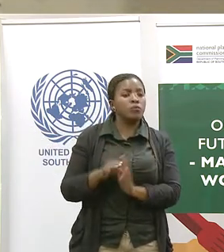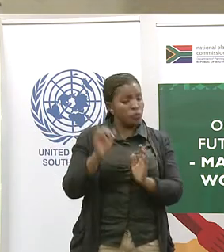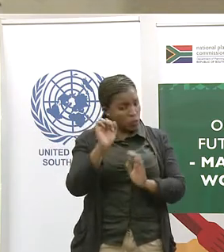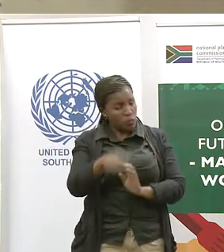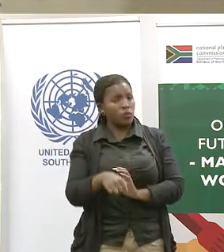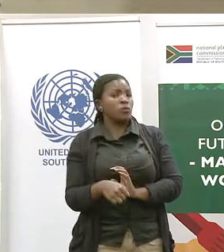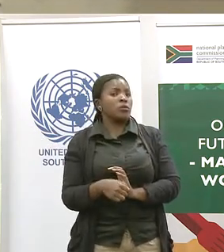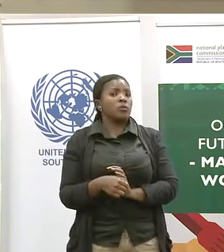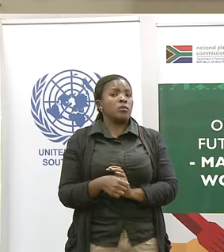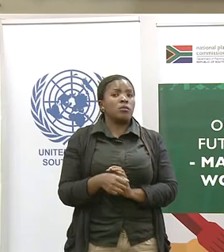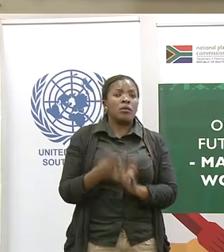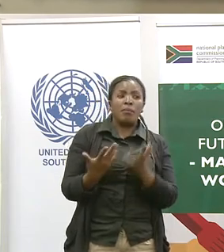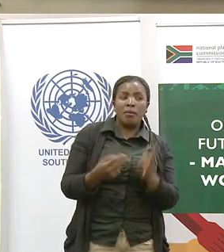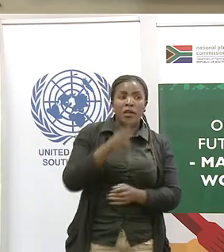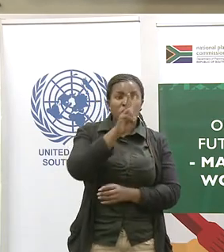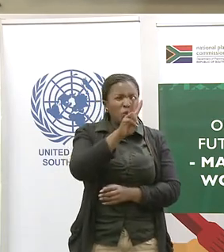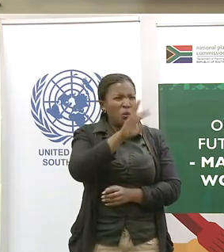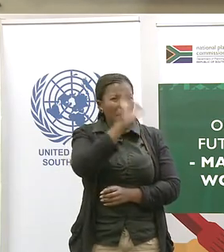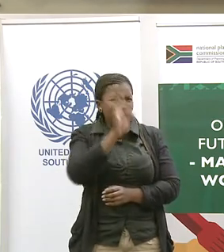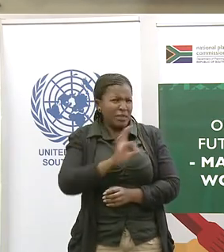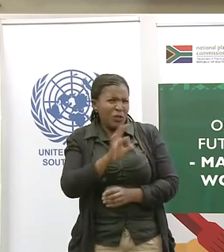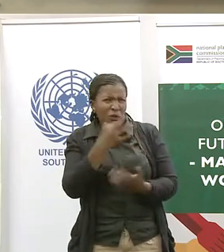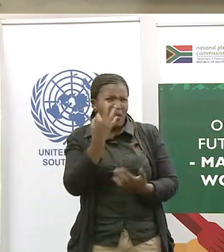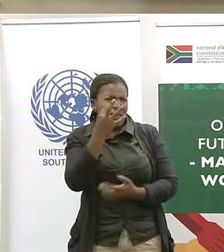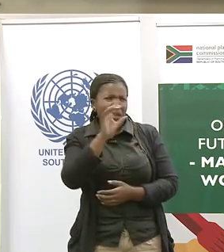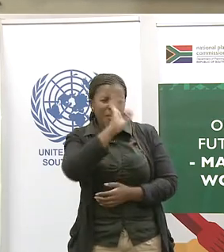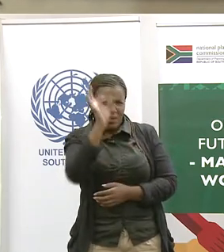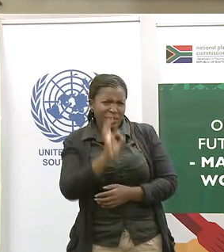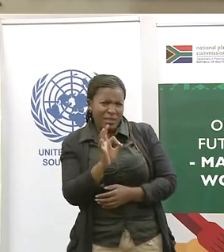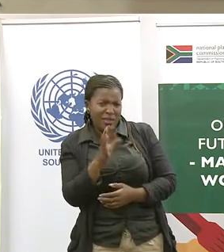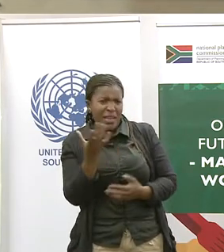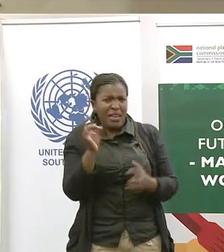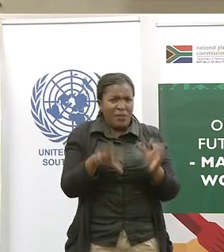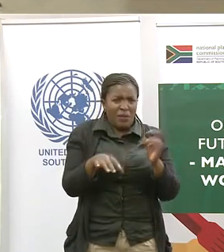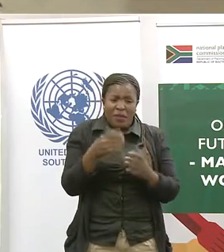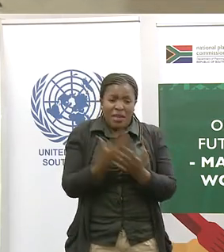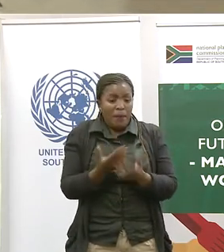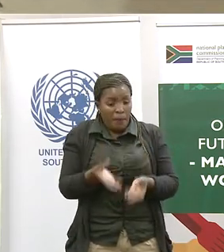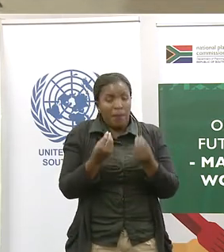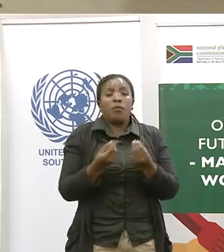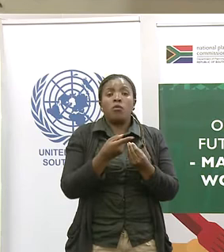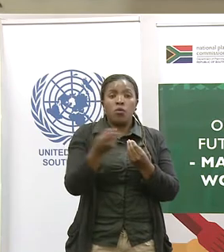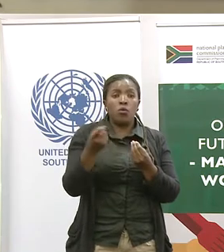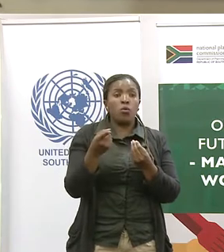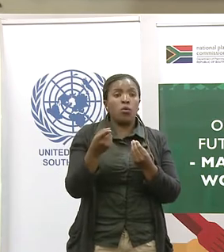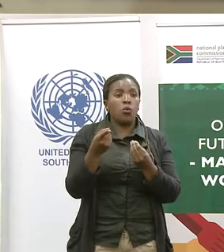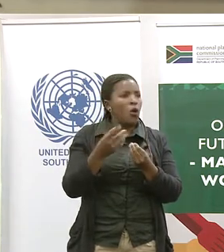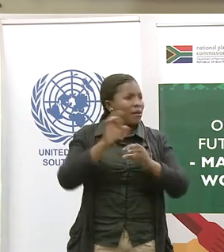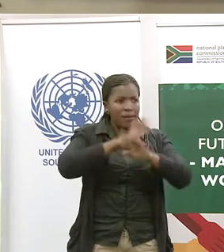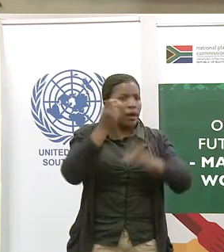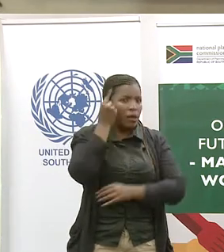get 2 or 3% of highly intelligent, exceptional people in every disability. That's not what we're talking